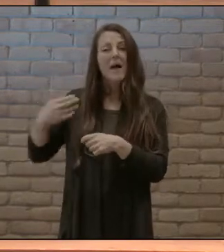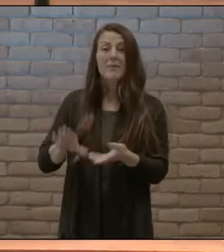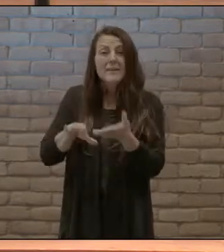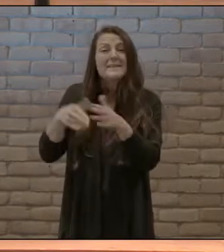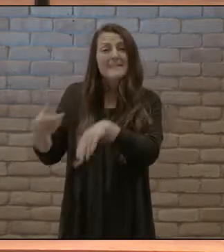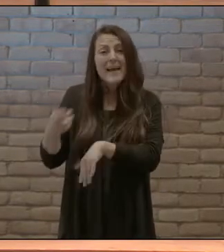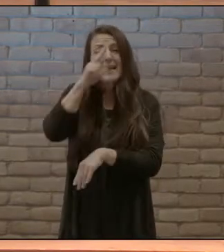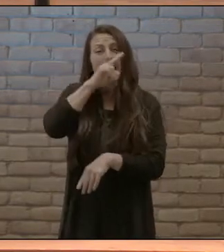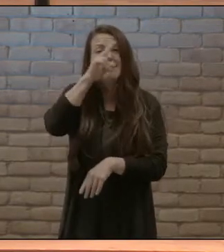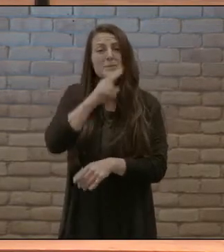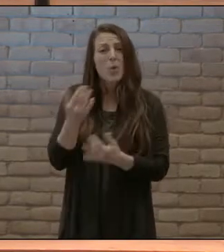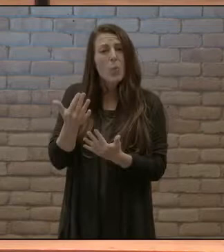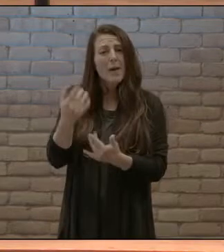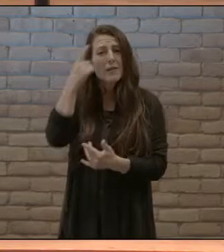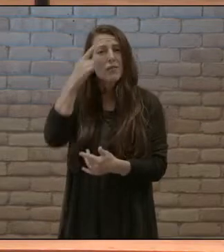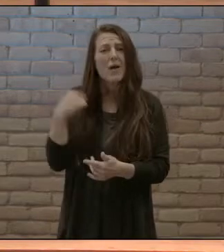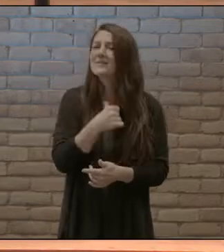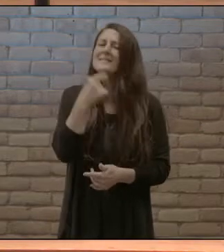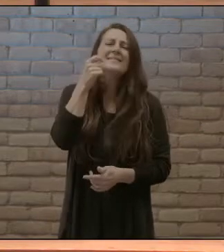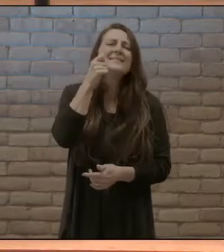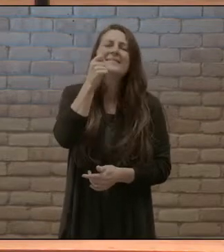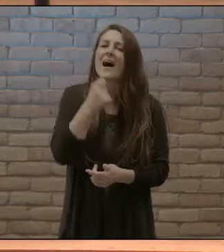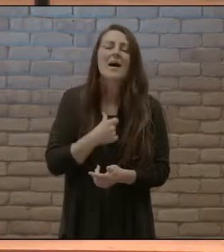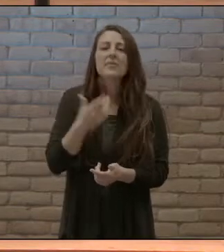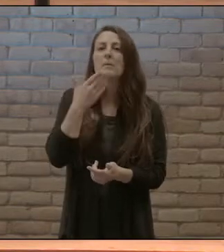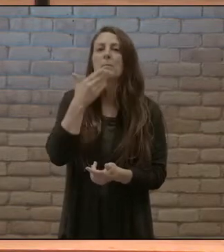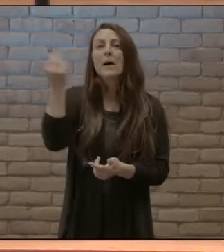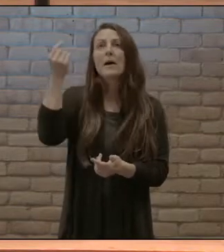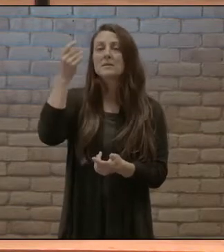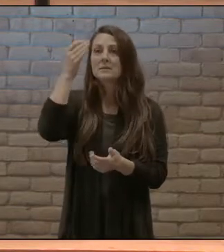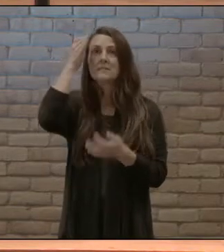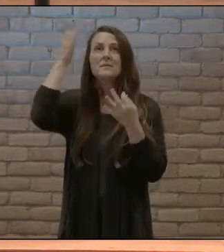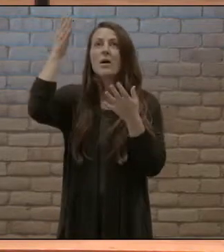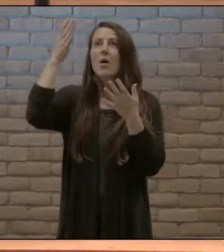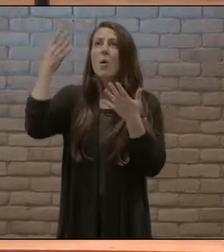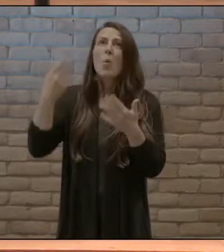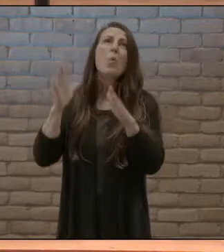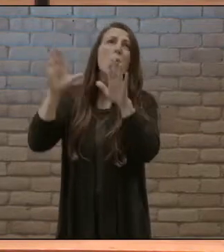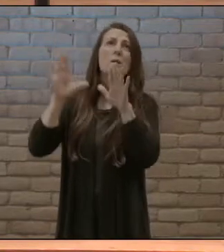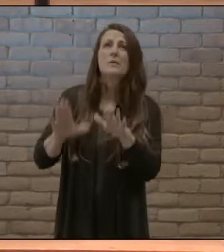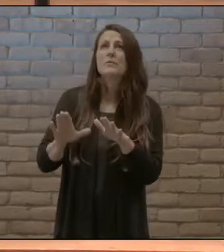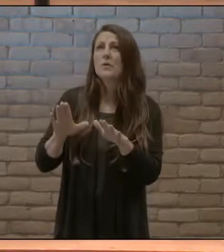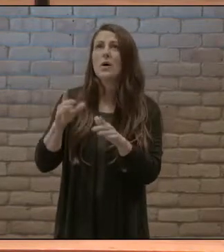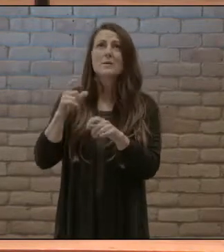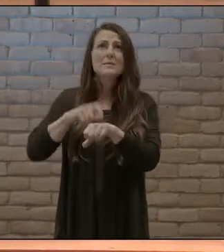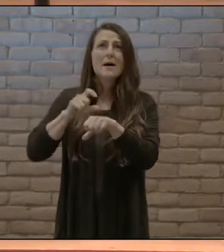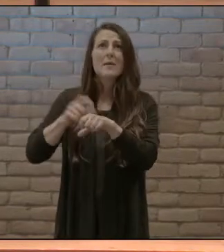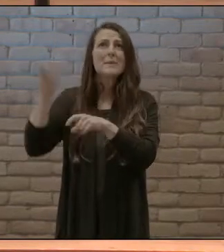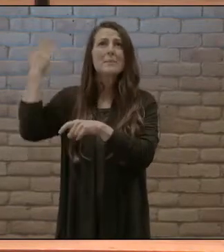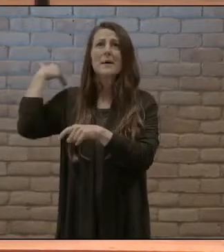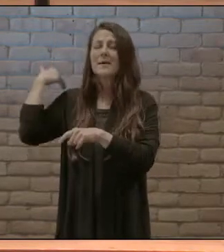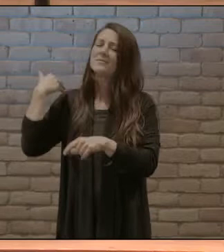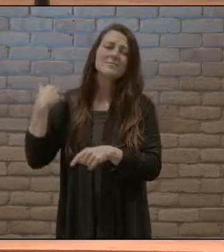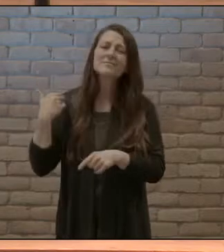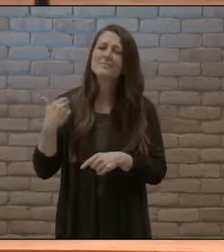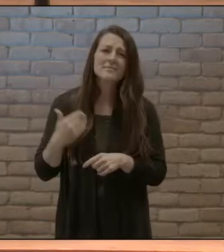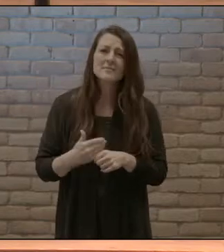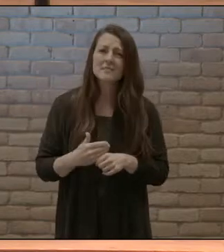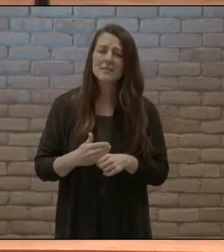hamster waiting for us, not the glorious time we make it out to be. So the question